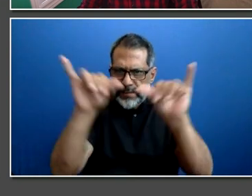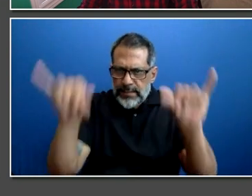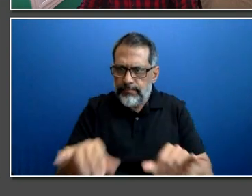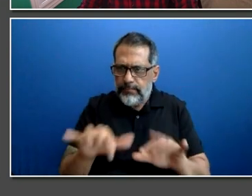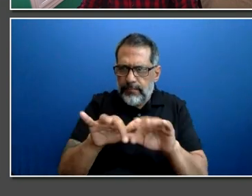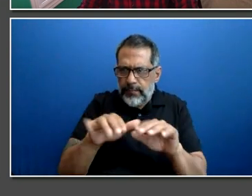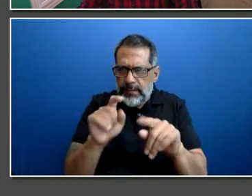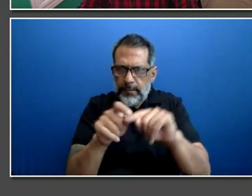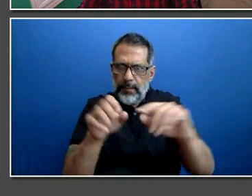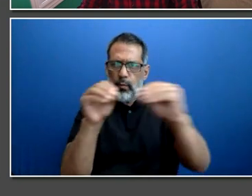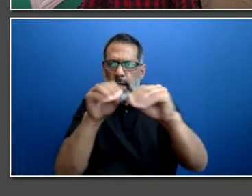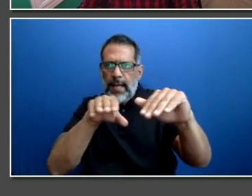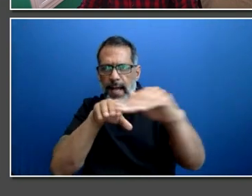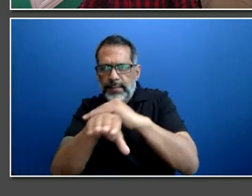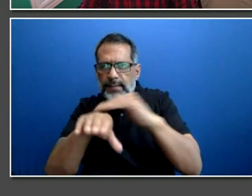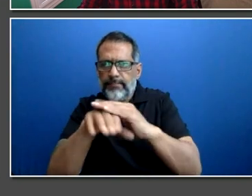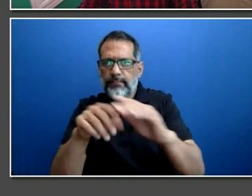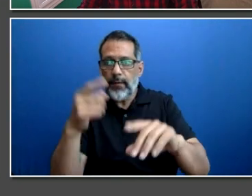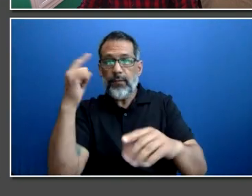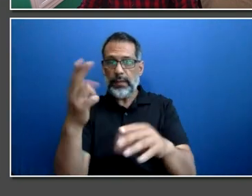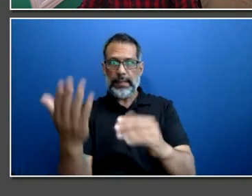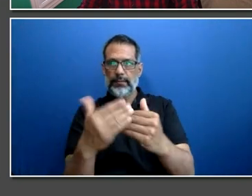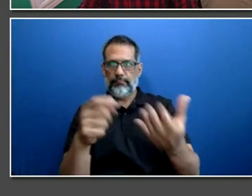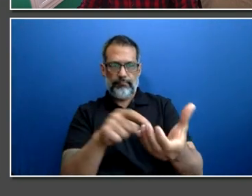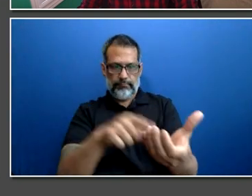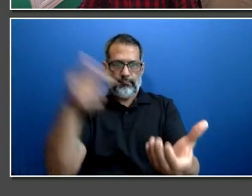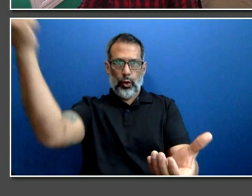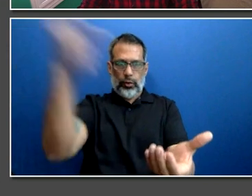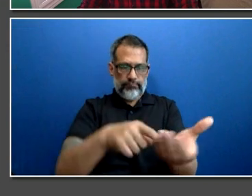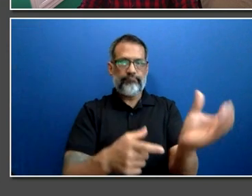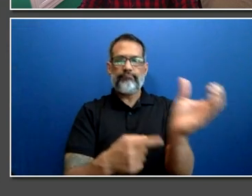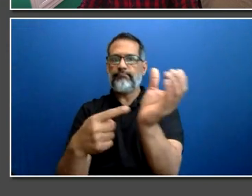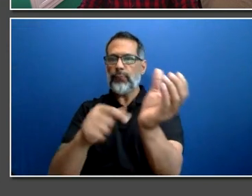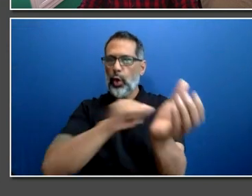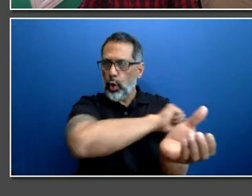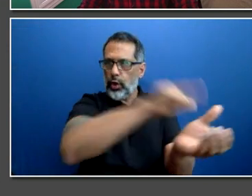Creating that system is one of the highest of my co-op terms and is still being used to this day.